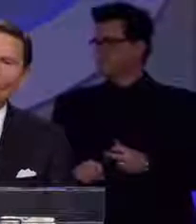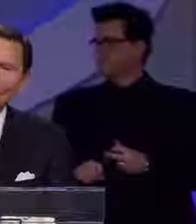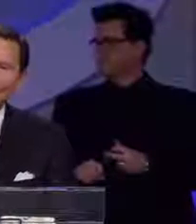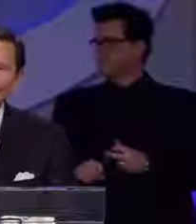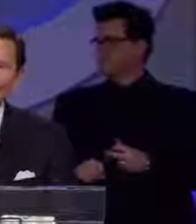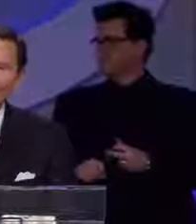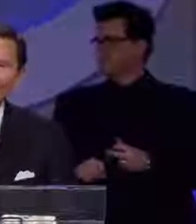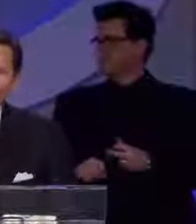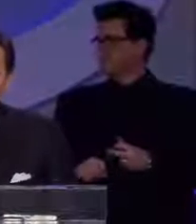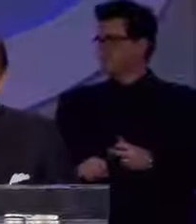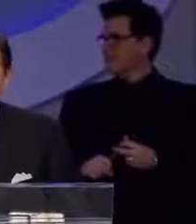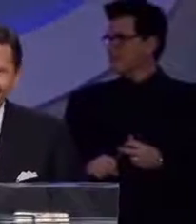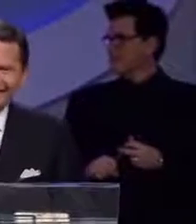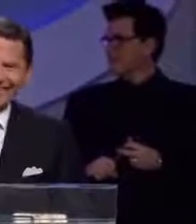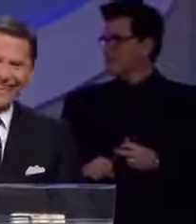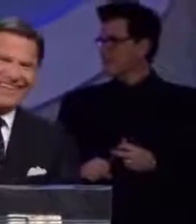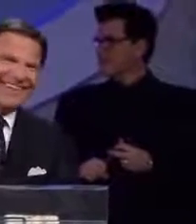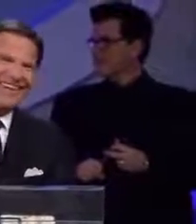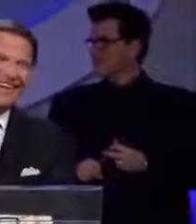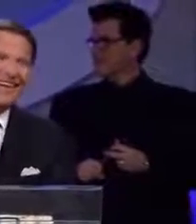what I know.